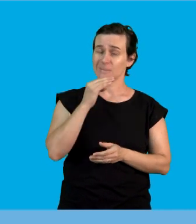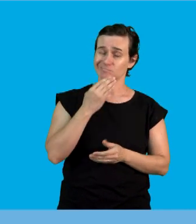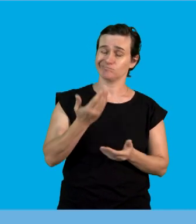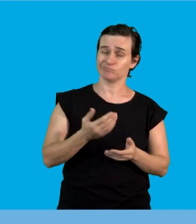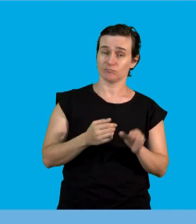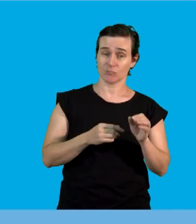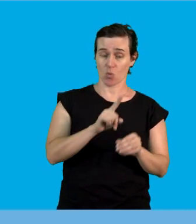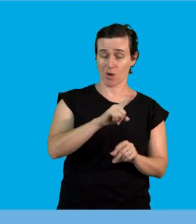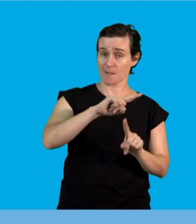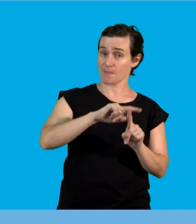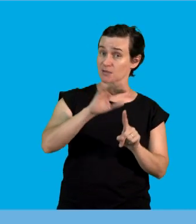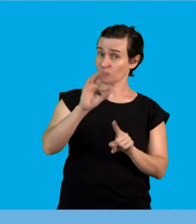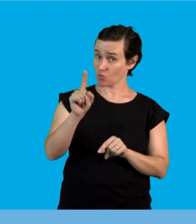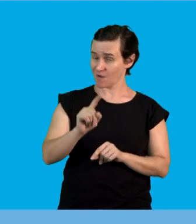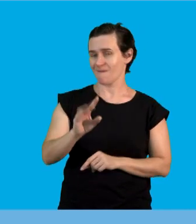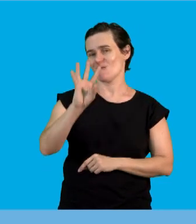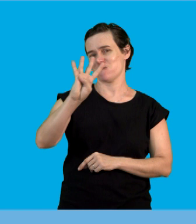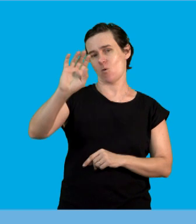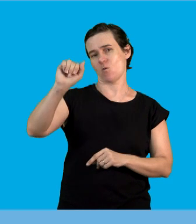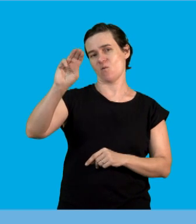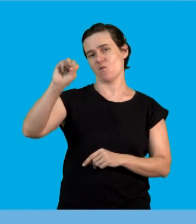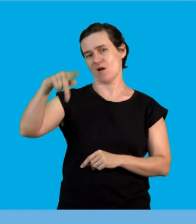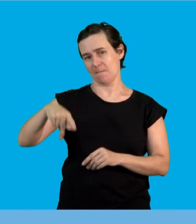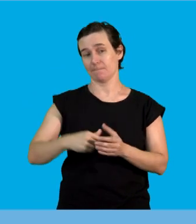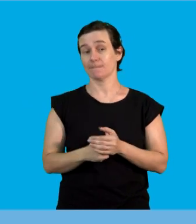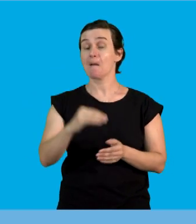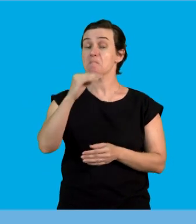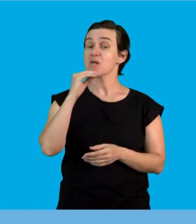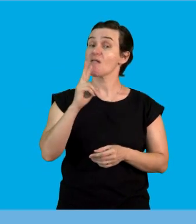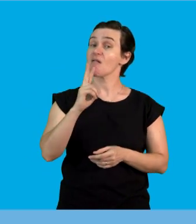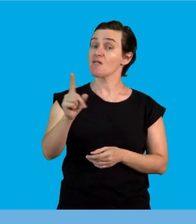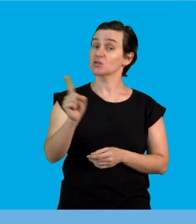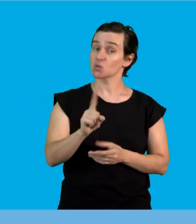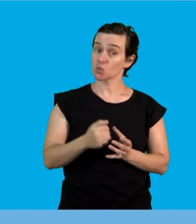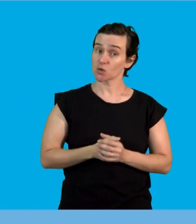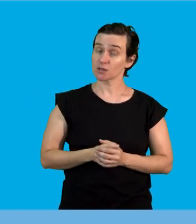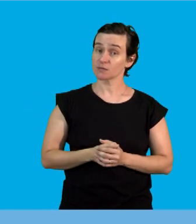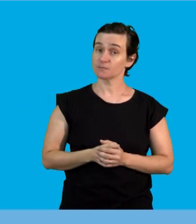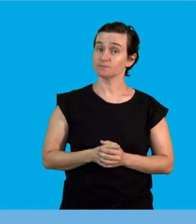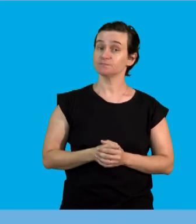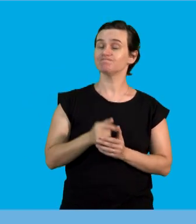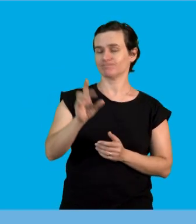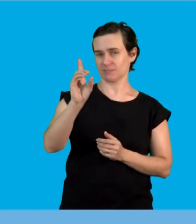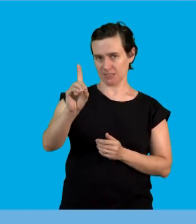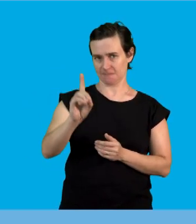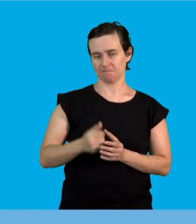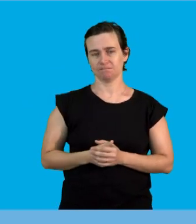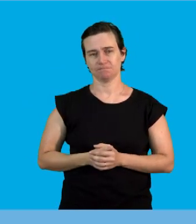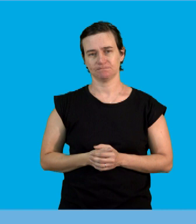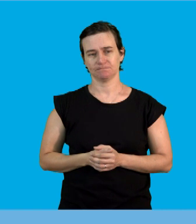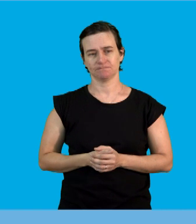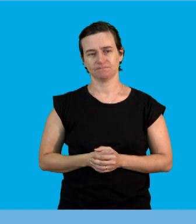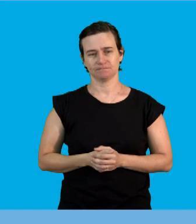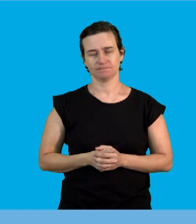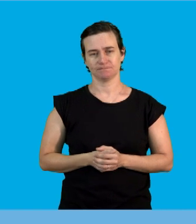3 plus the 1 gives us the 4. So therefore, the total current is going to be